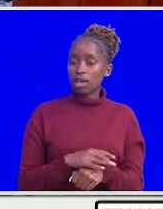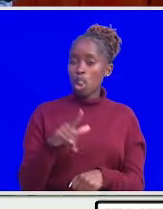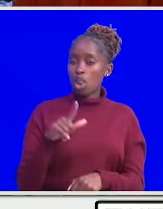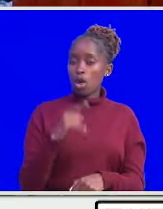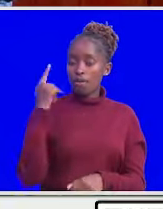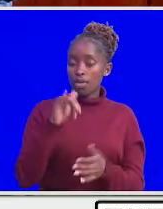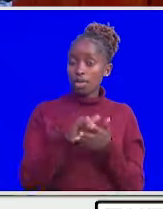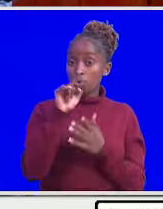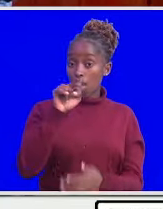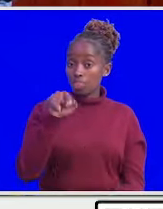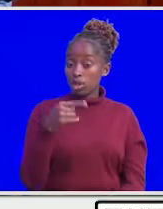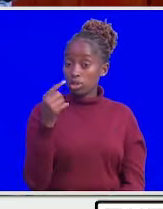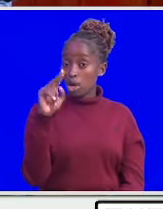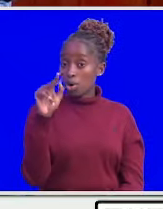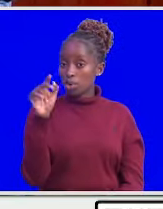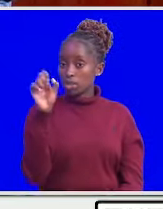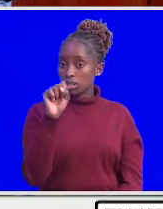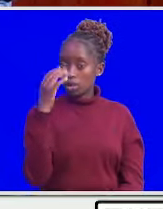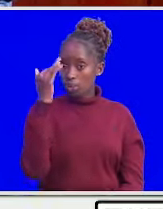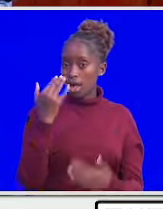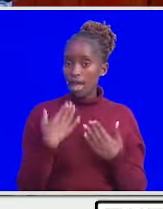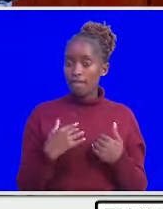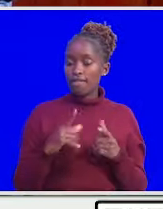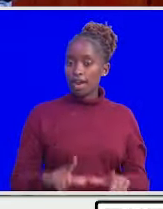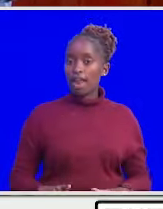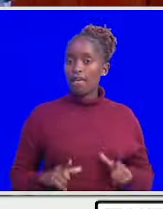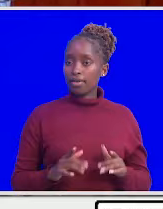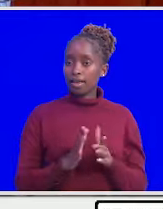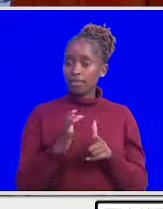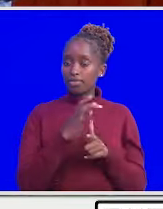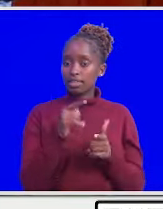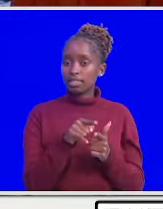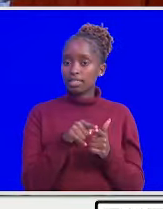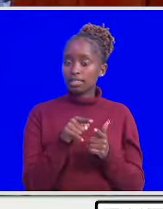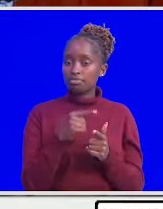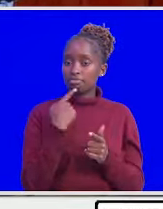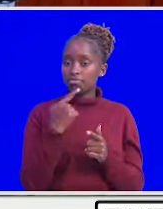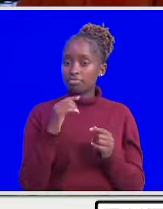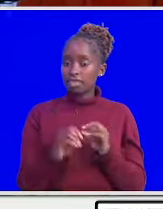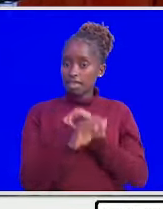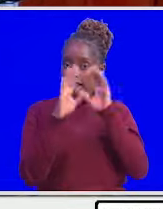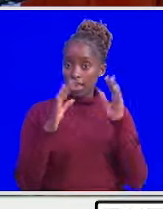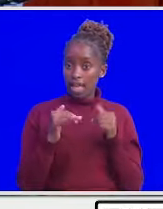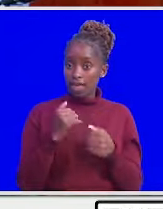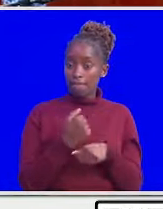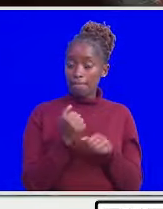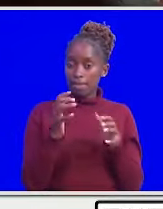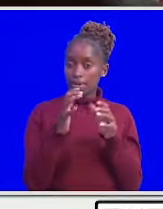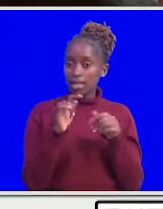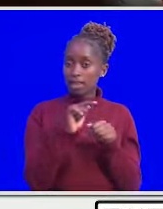due to their limited lifespan, and pointed out the need to enhance security features in the new